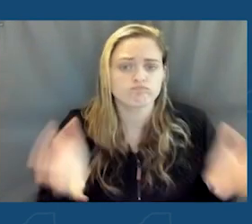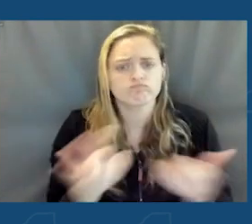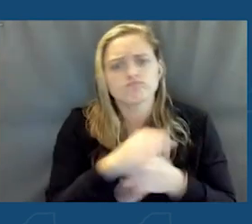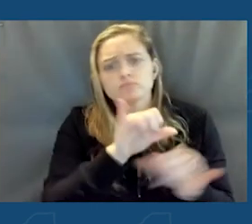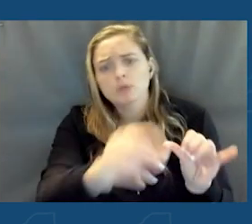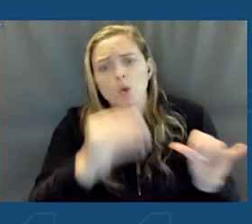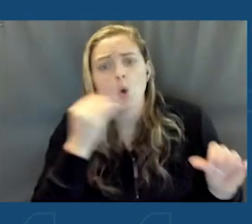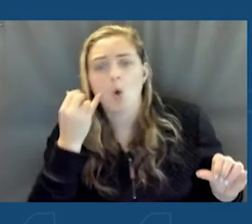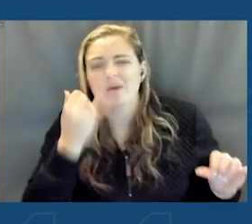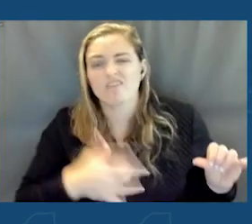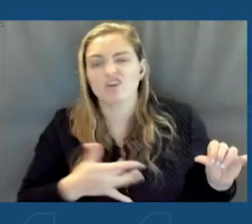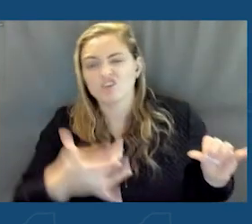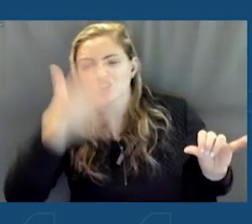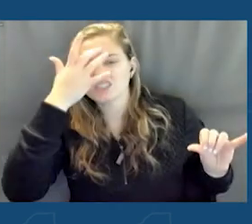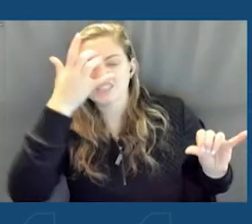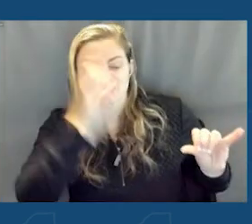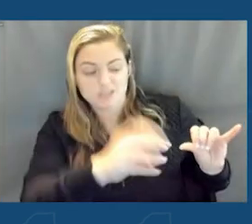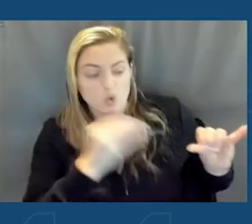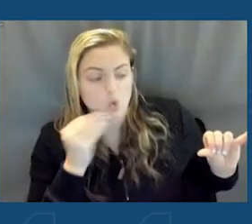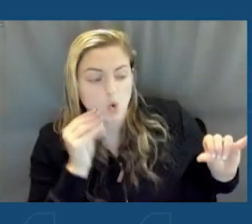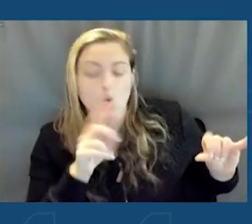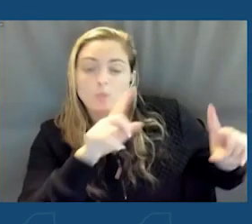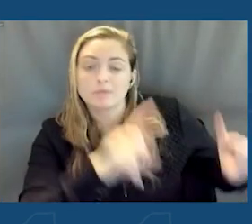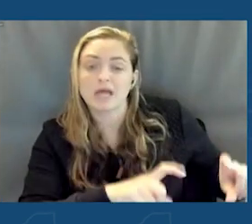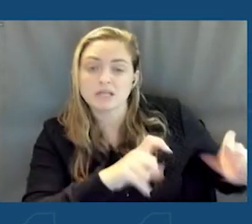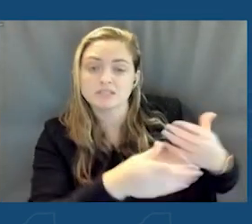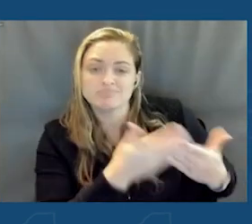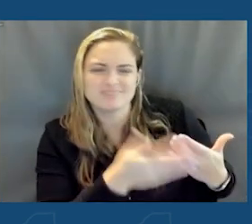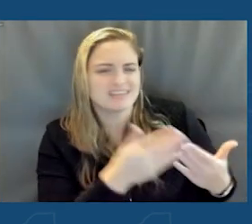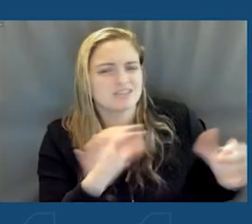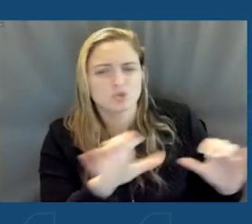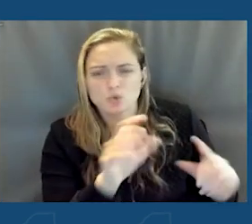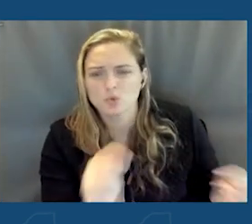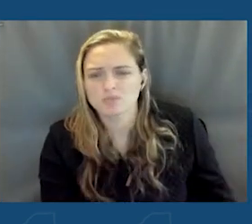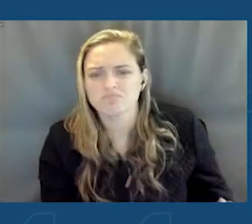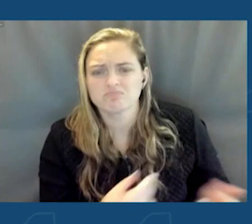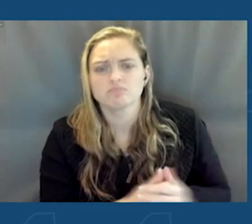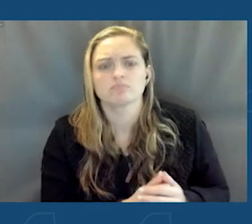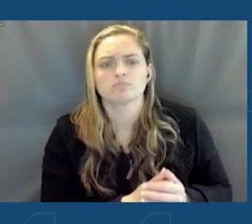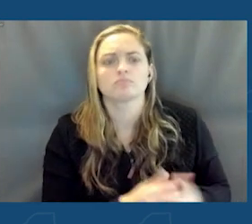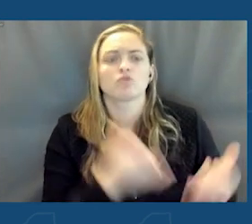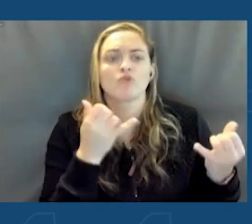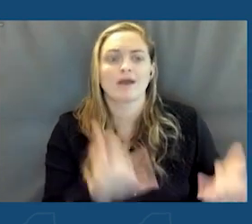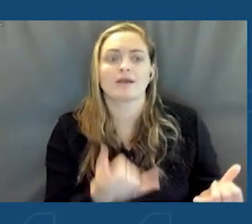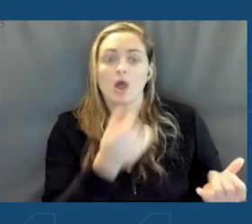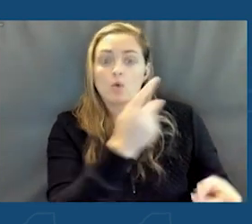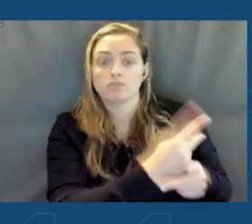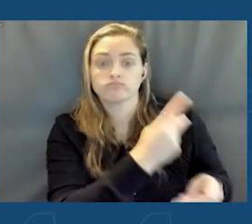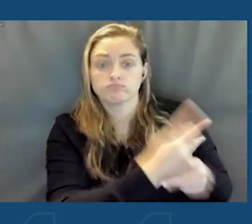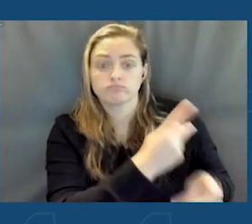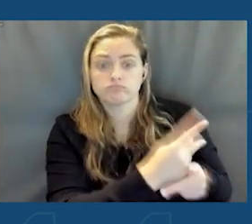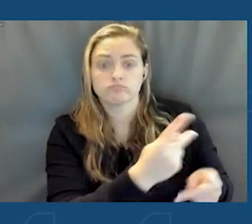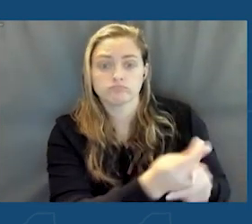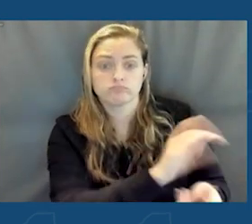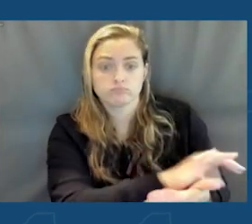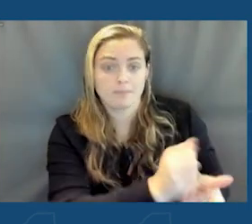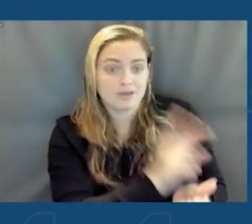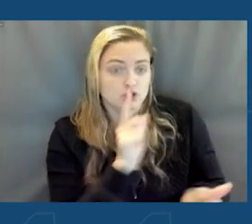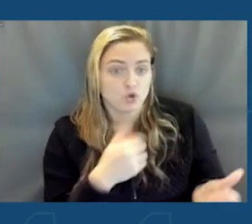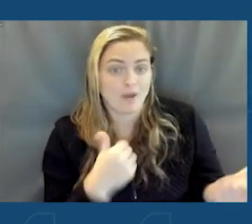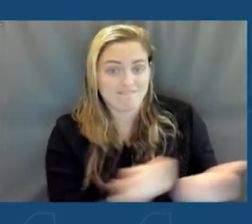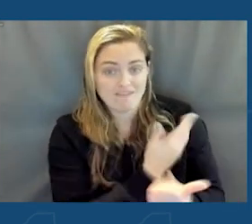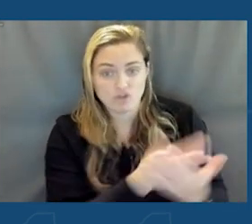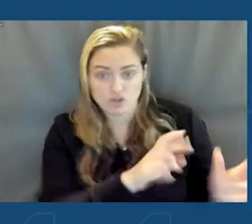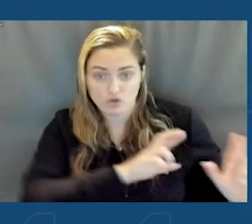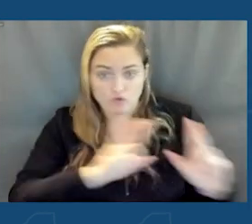if they feel sick, always get tested. It's the easiest thing to do. We are right now stockpiling everything you need to be able to deal with this, so we're ready again for the